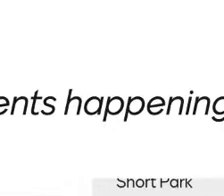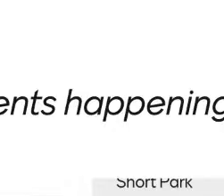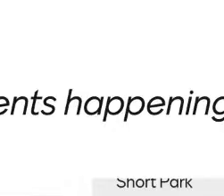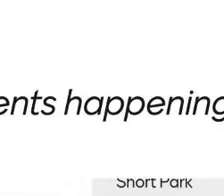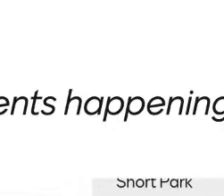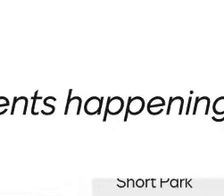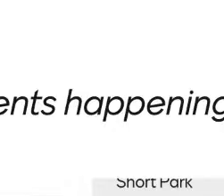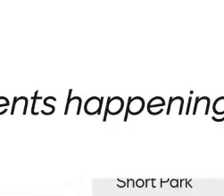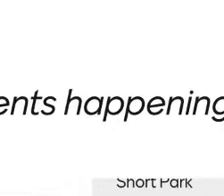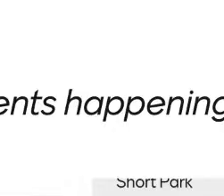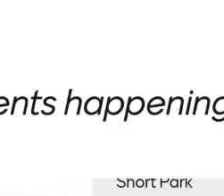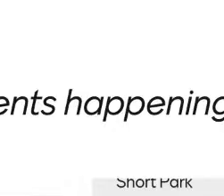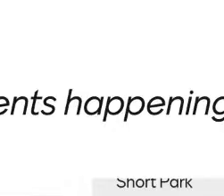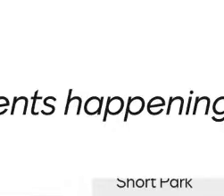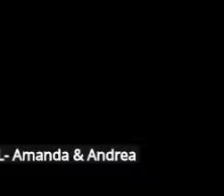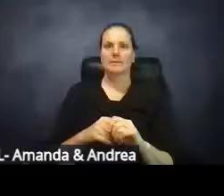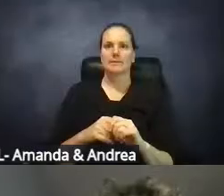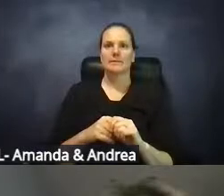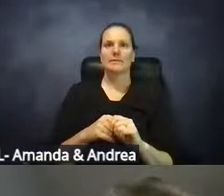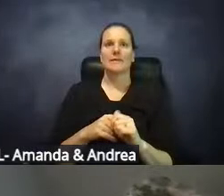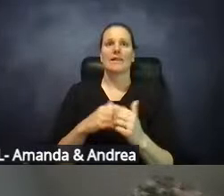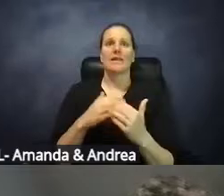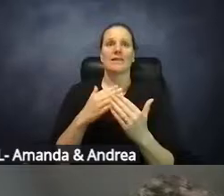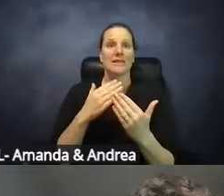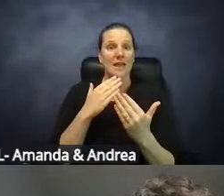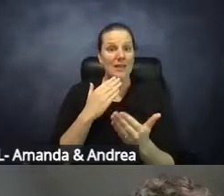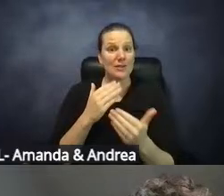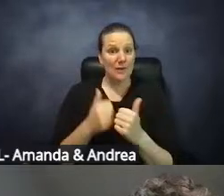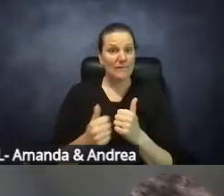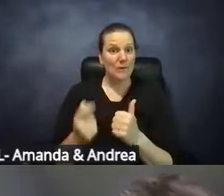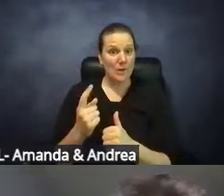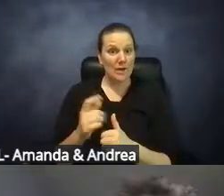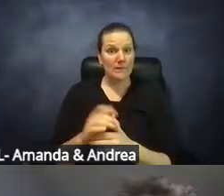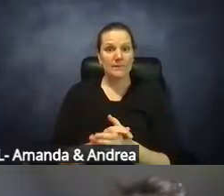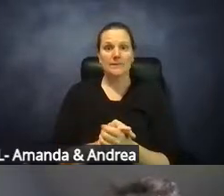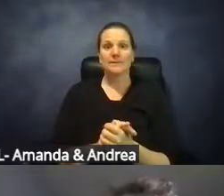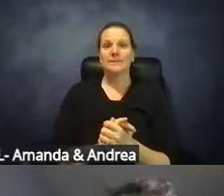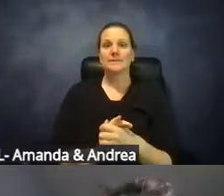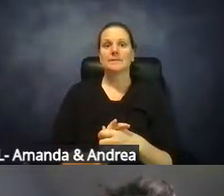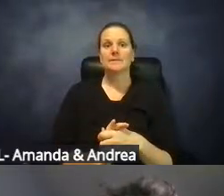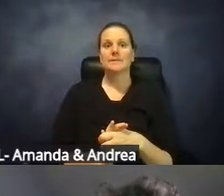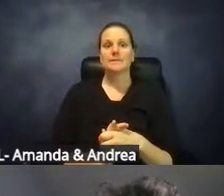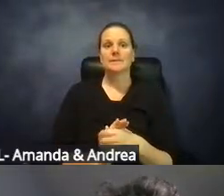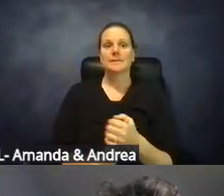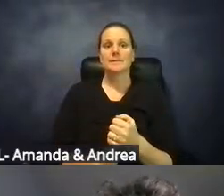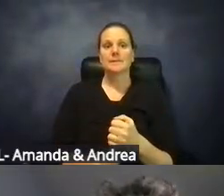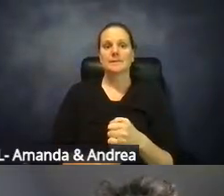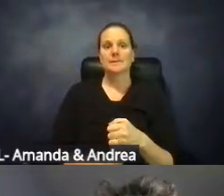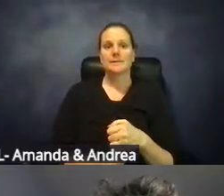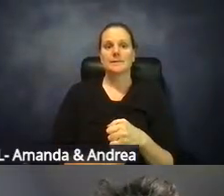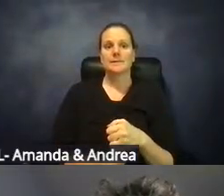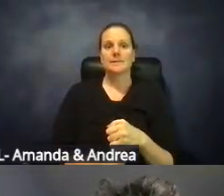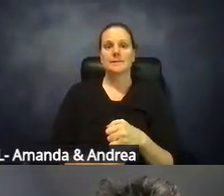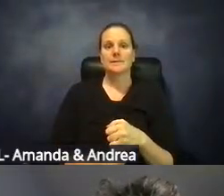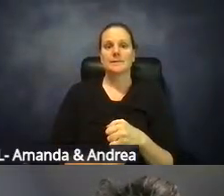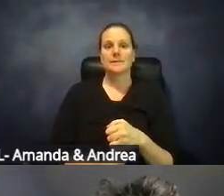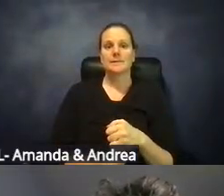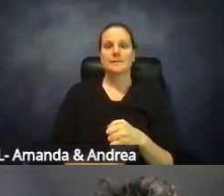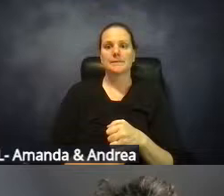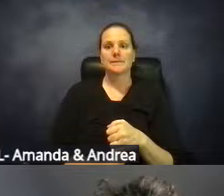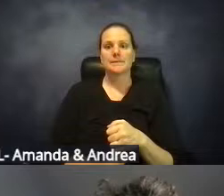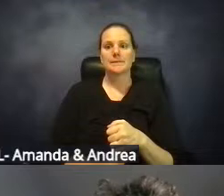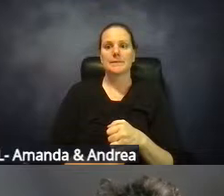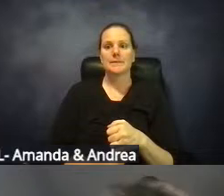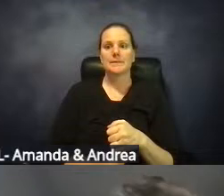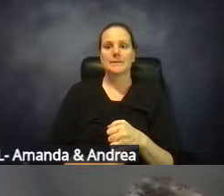All right. Thank you. Thank you, everyone. All right. And so